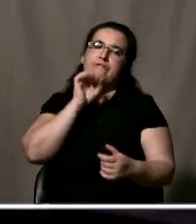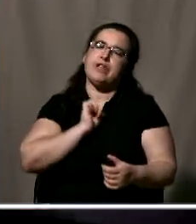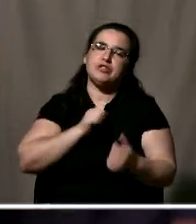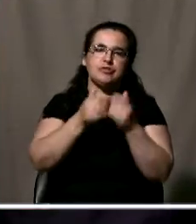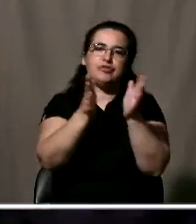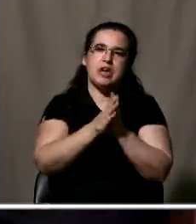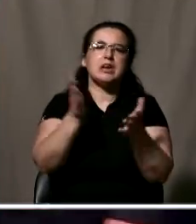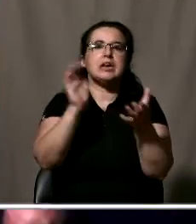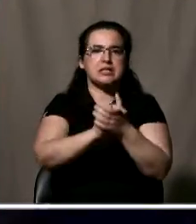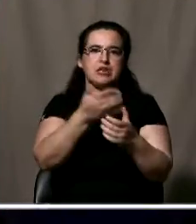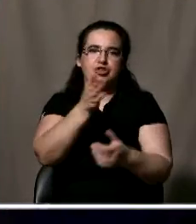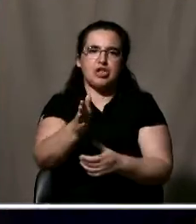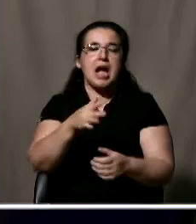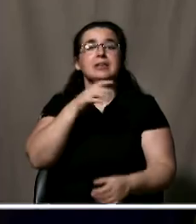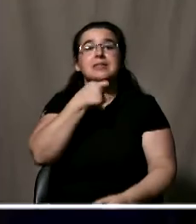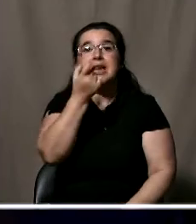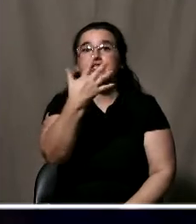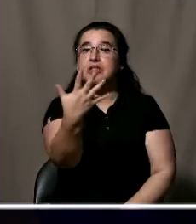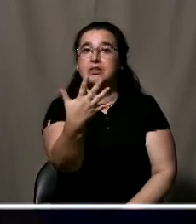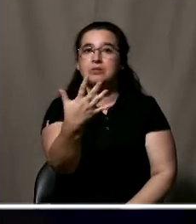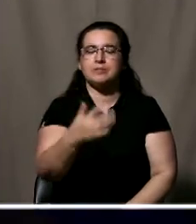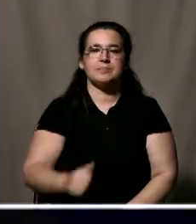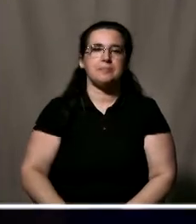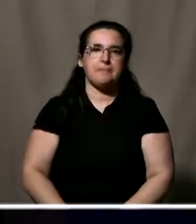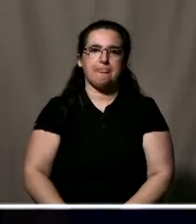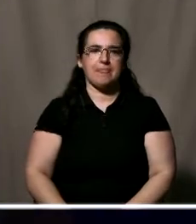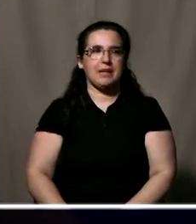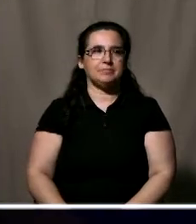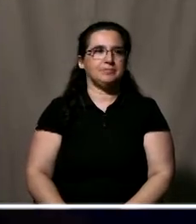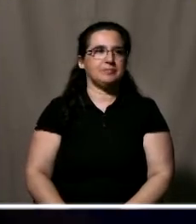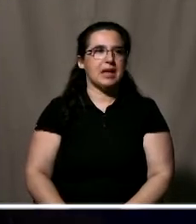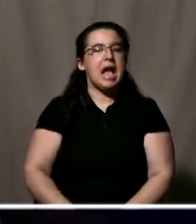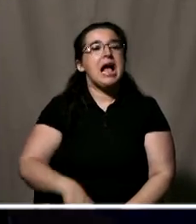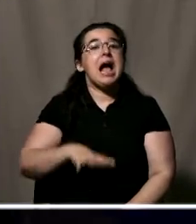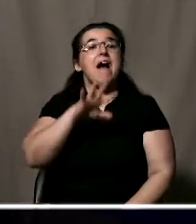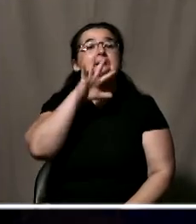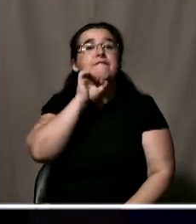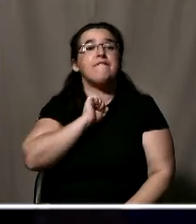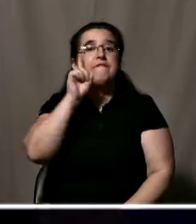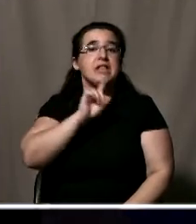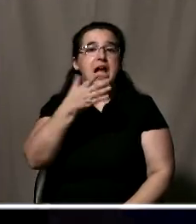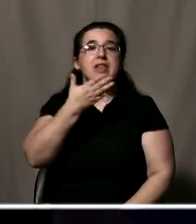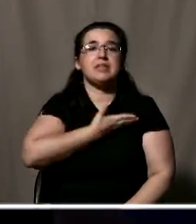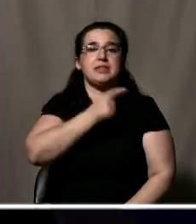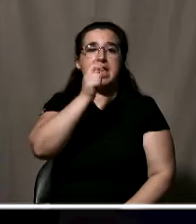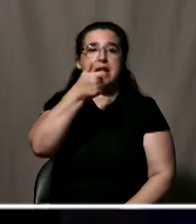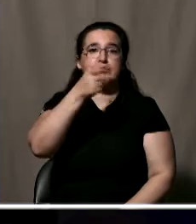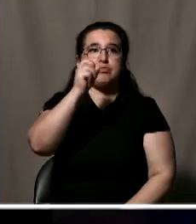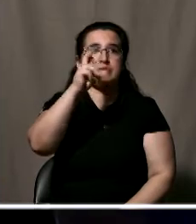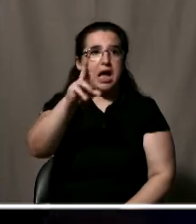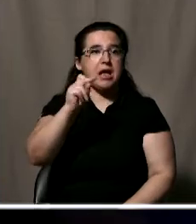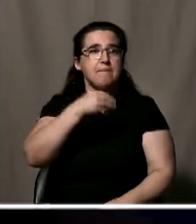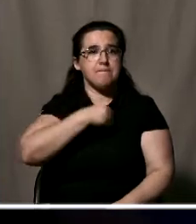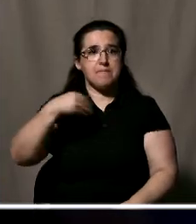five grandchildren. E temos cinco netos. My daughter Deborah is a physician. A minha filha Débora, ela é uma médica. And her husband is